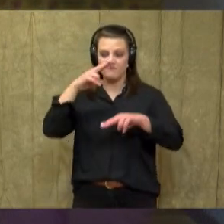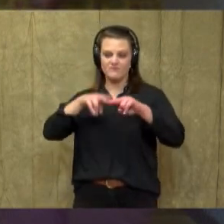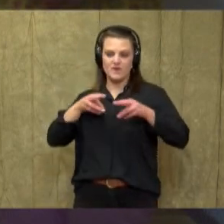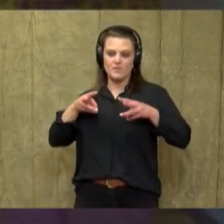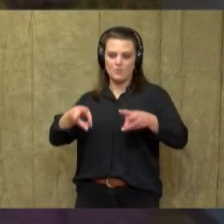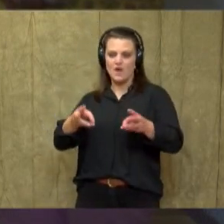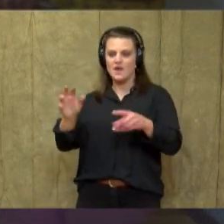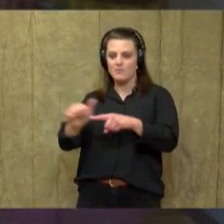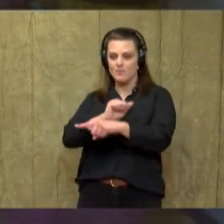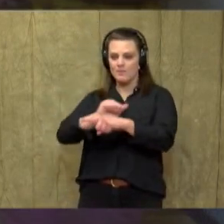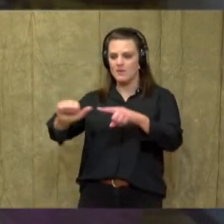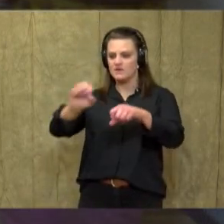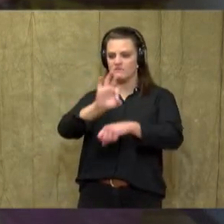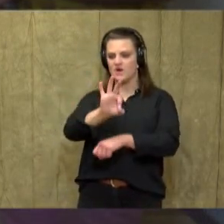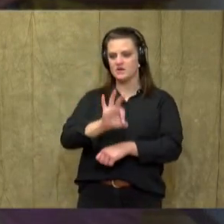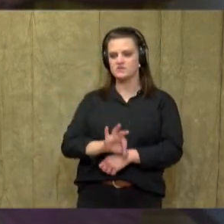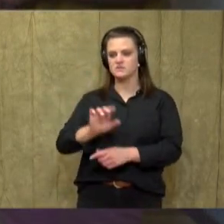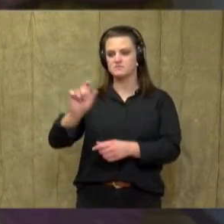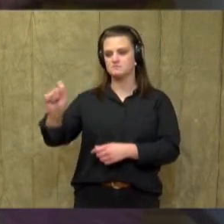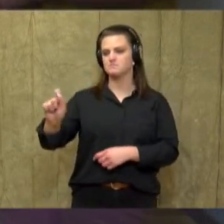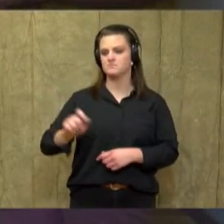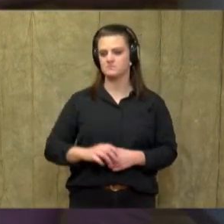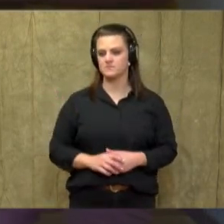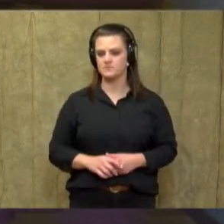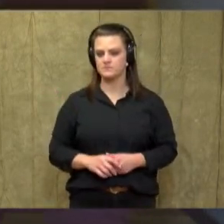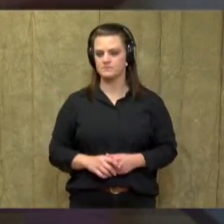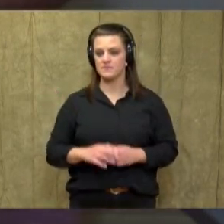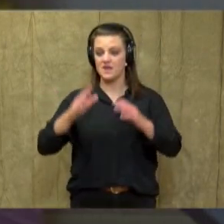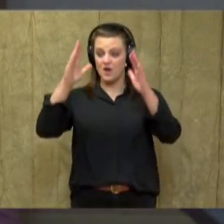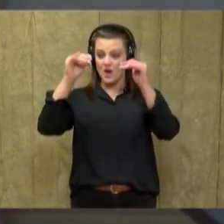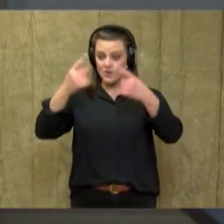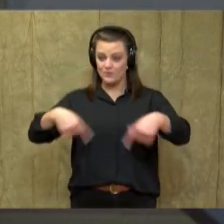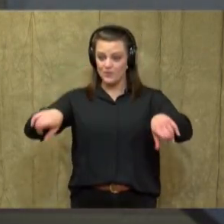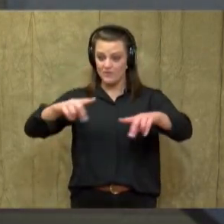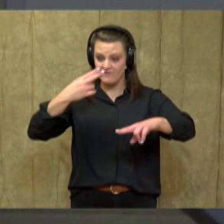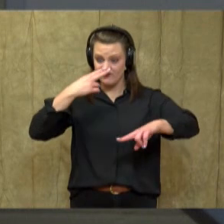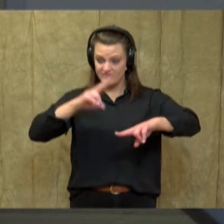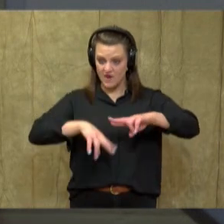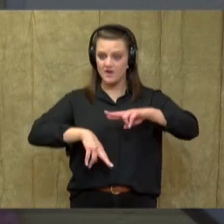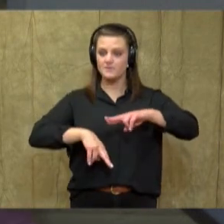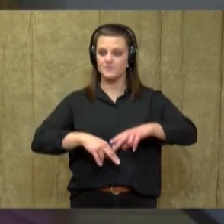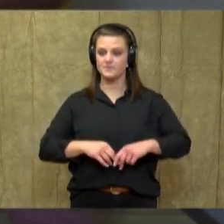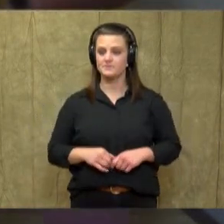to practice our fractions and decimals. I hope you had fun today.